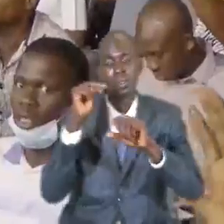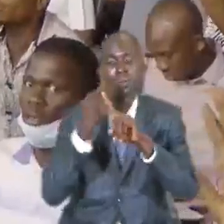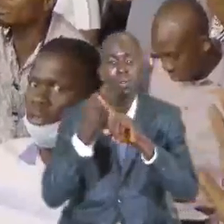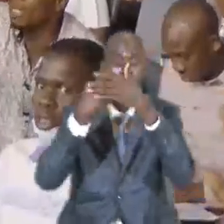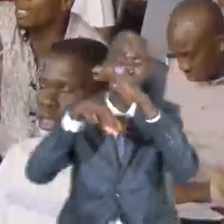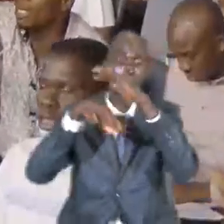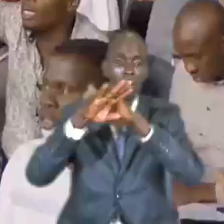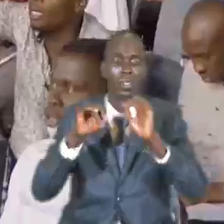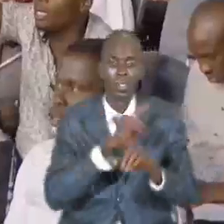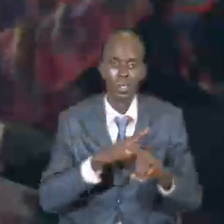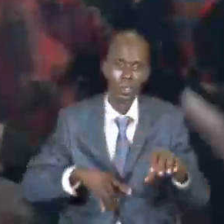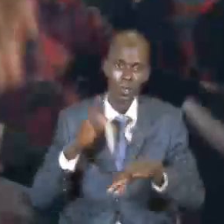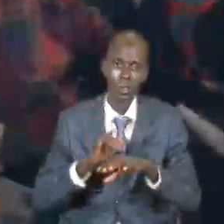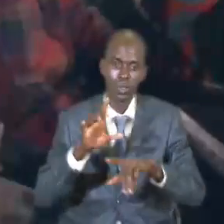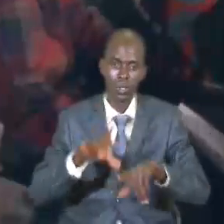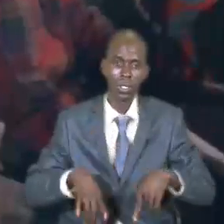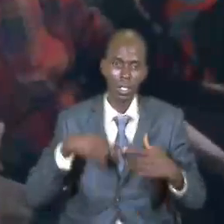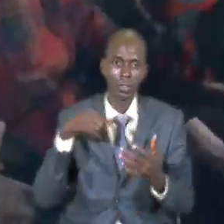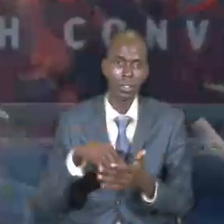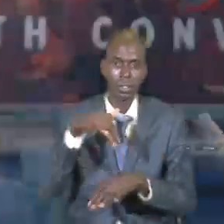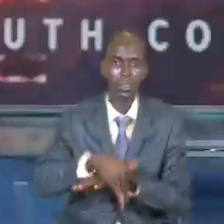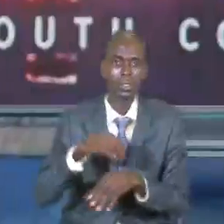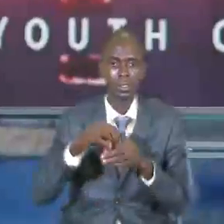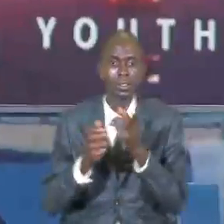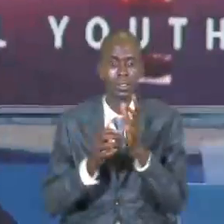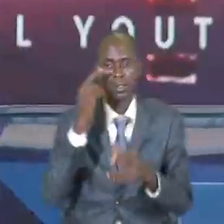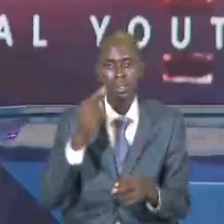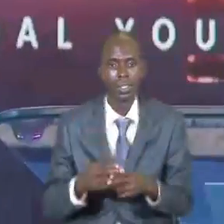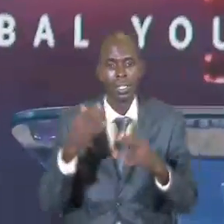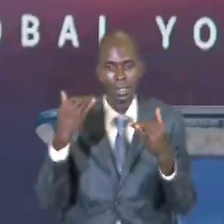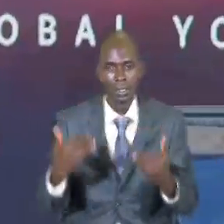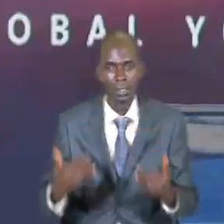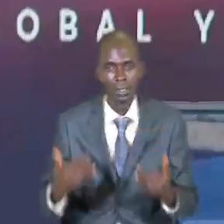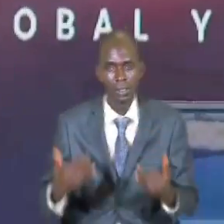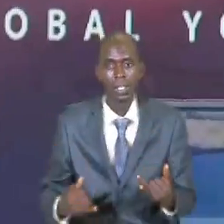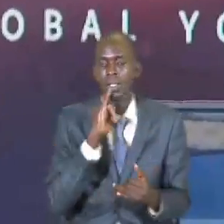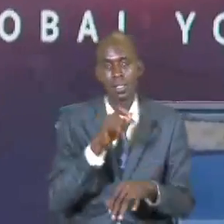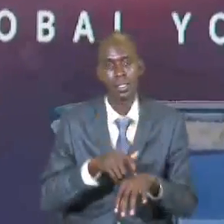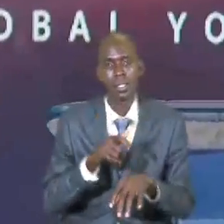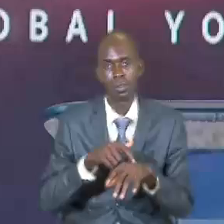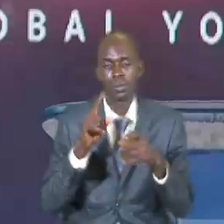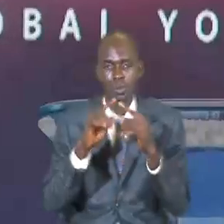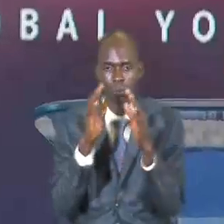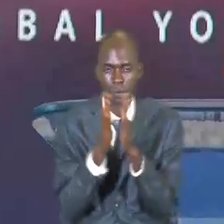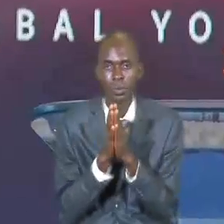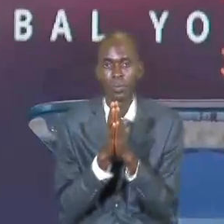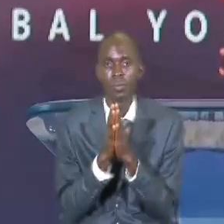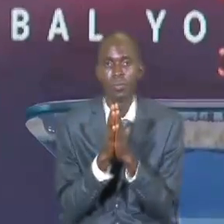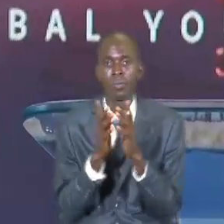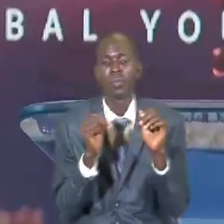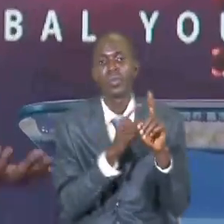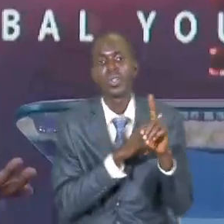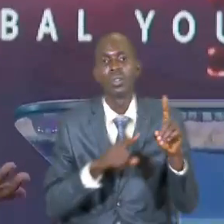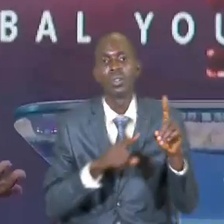in Jesus' name. Heads bowed and eyes closed. The Lord wants to begin the work